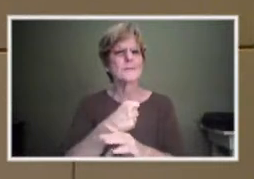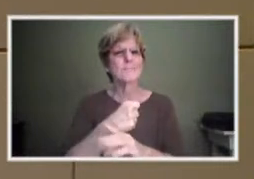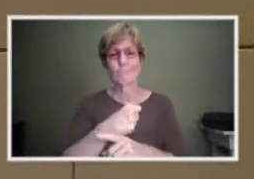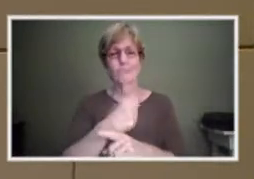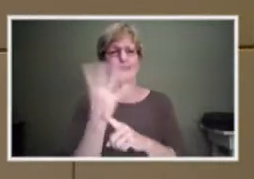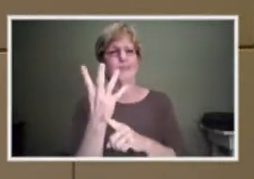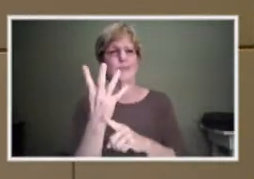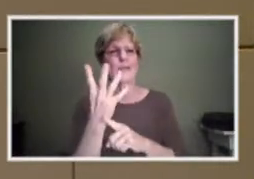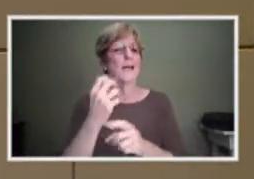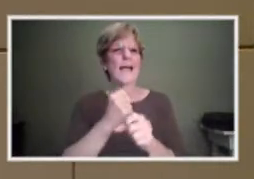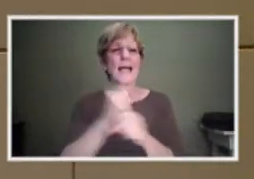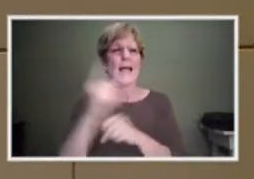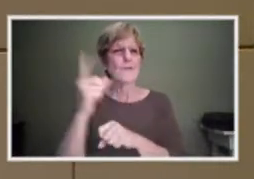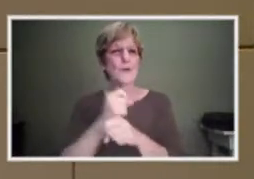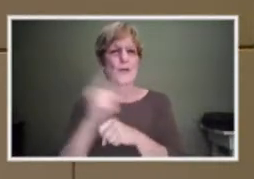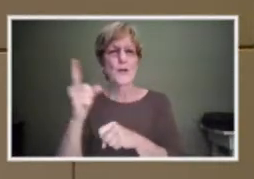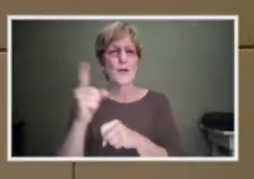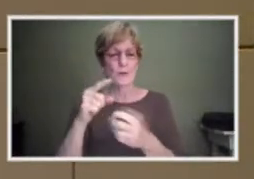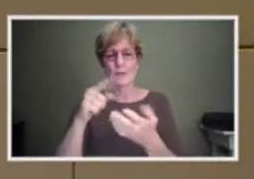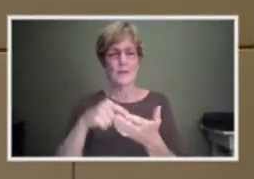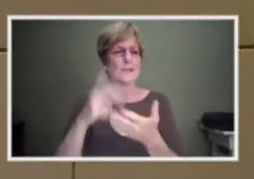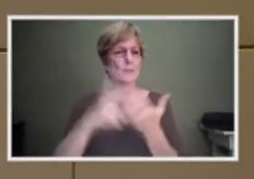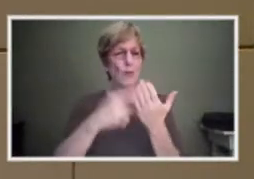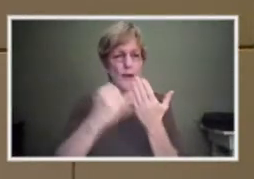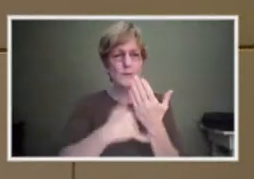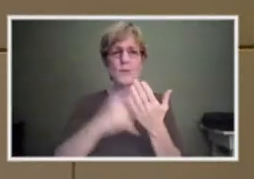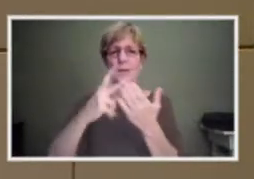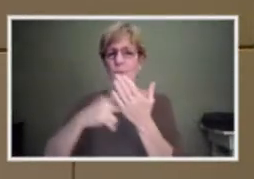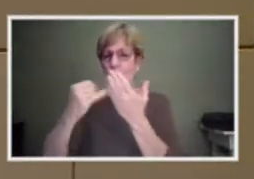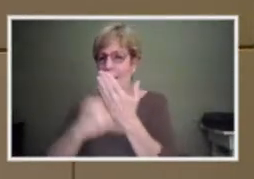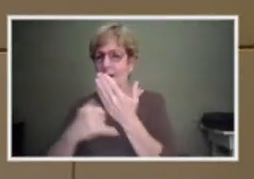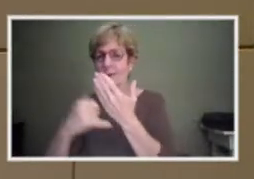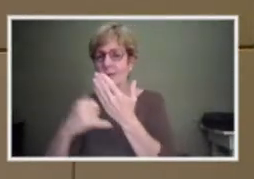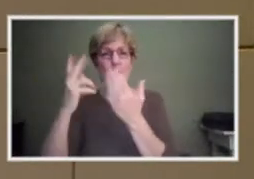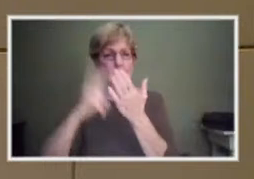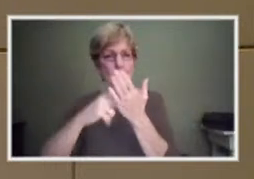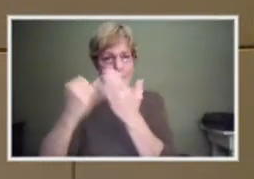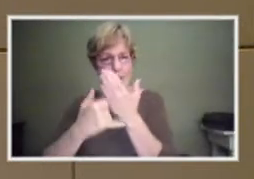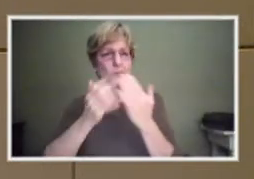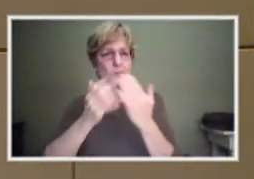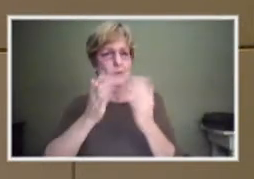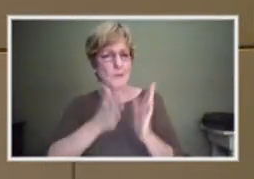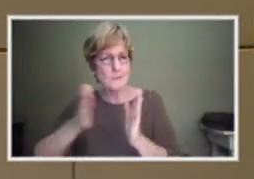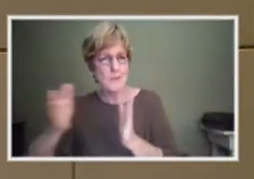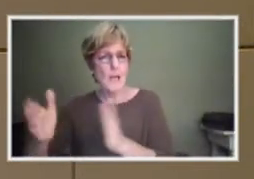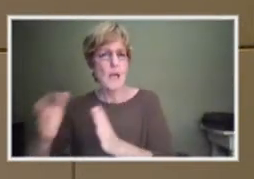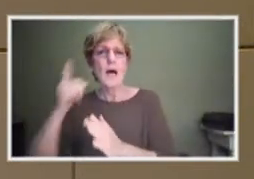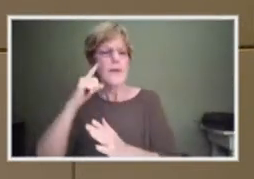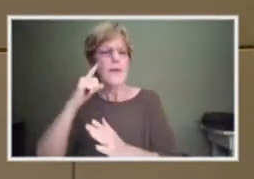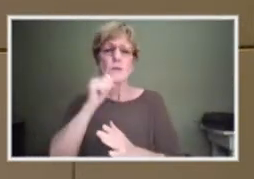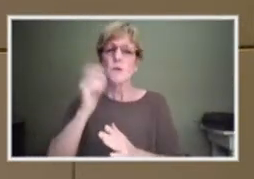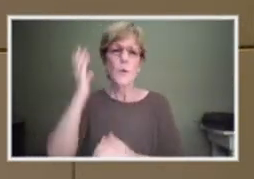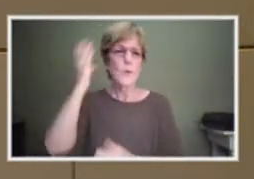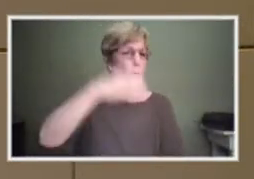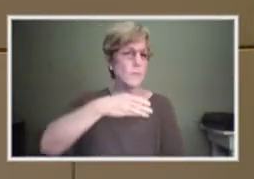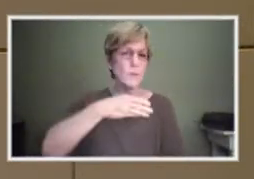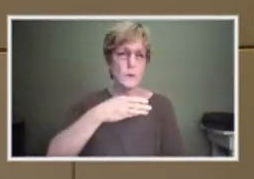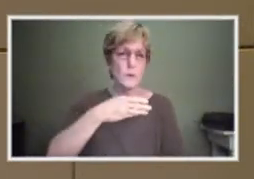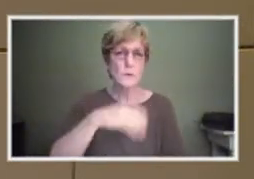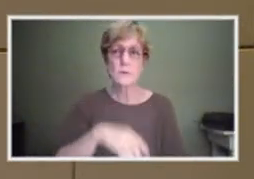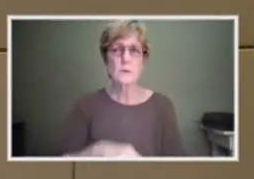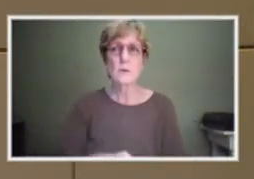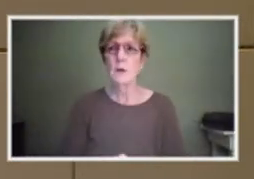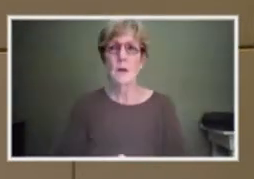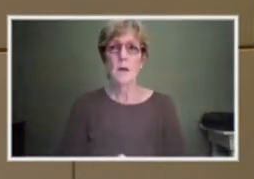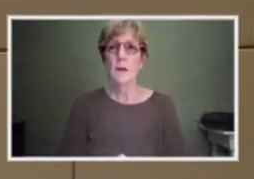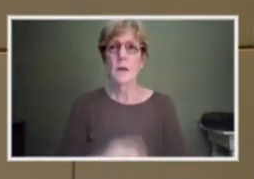year, project after project. I think we should not overlook the fact that